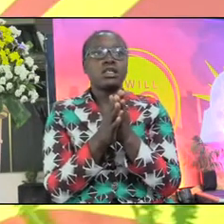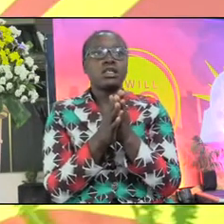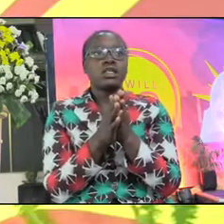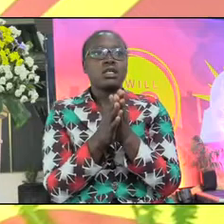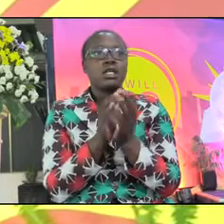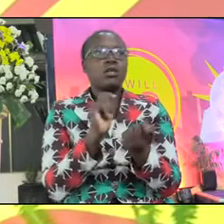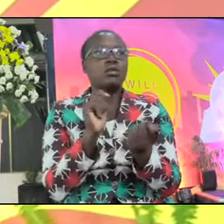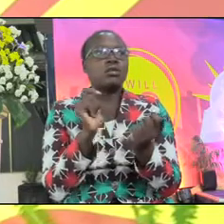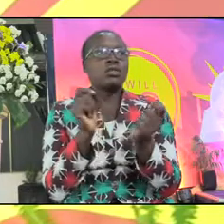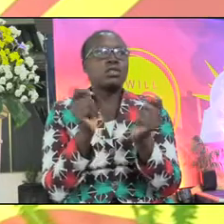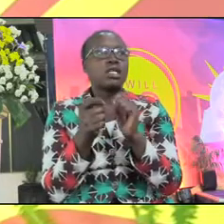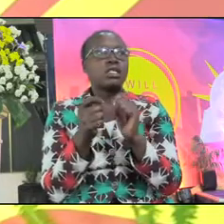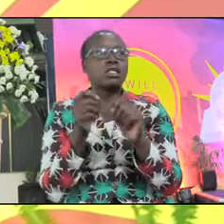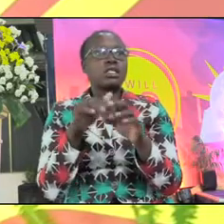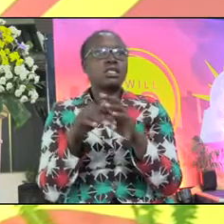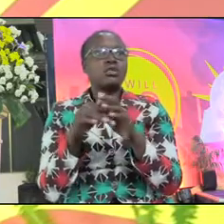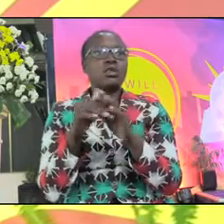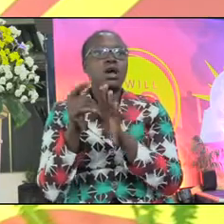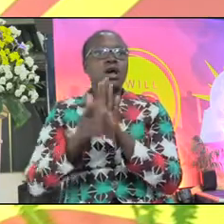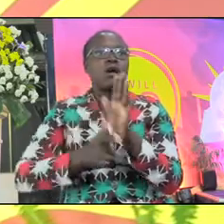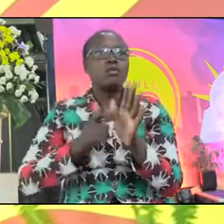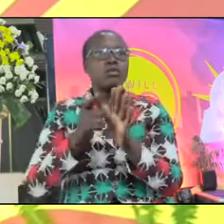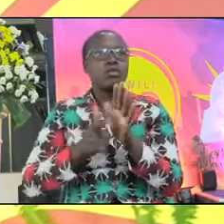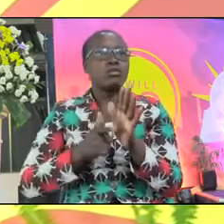was turned into a movie